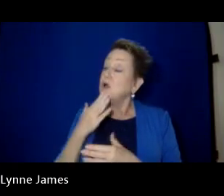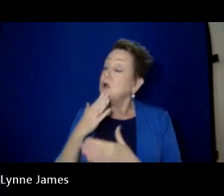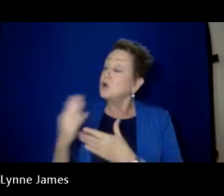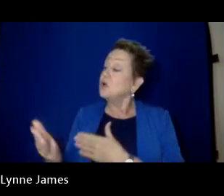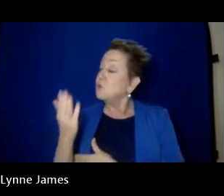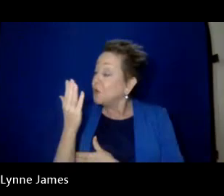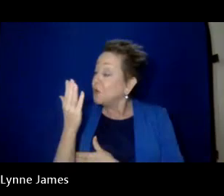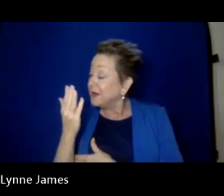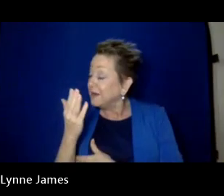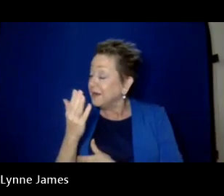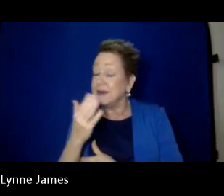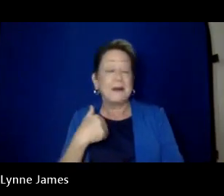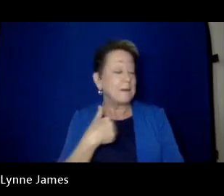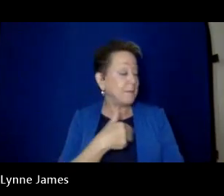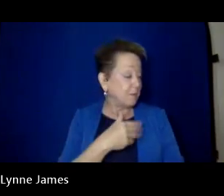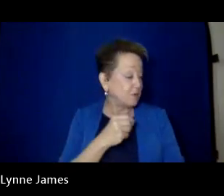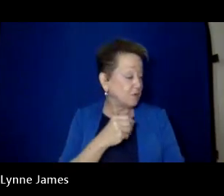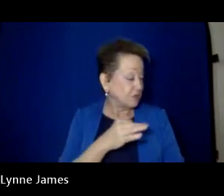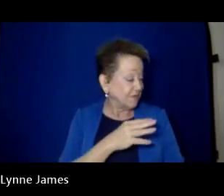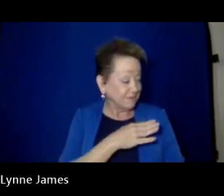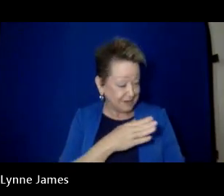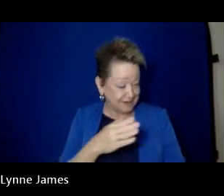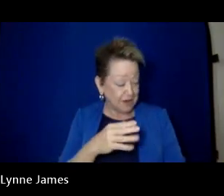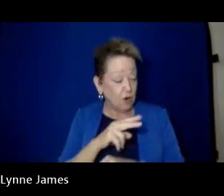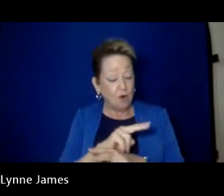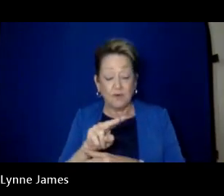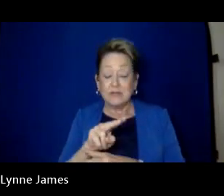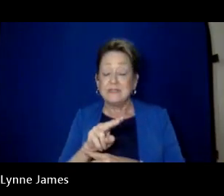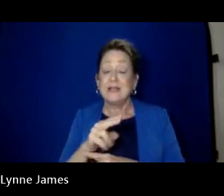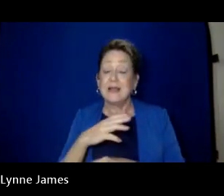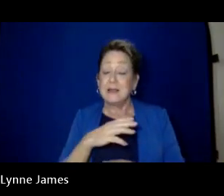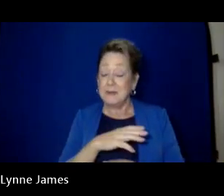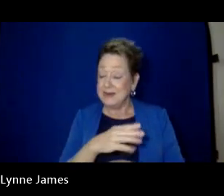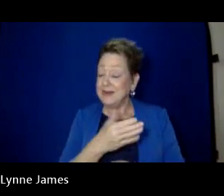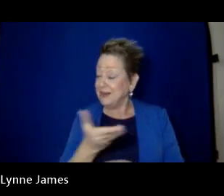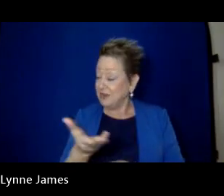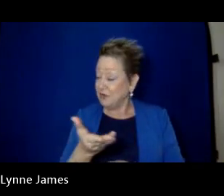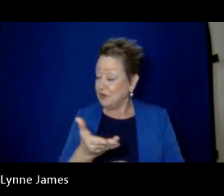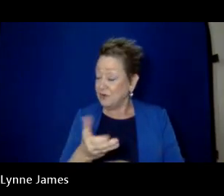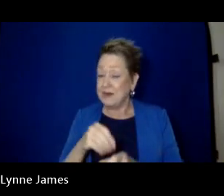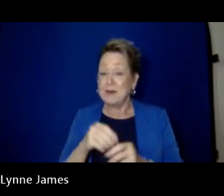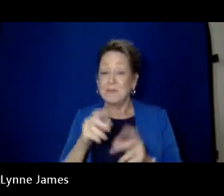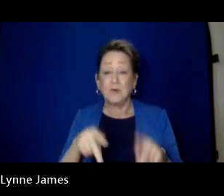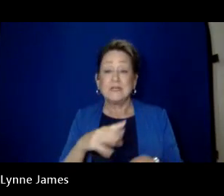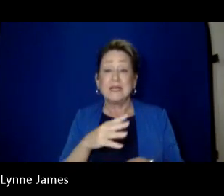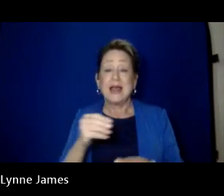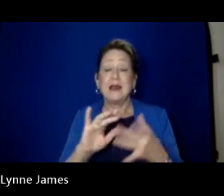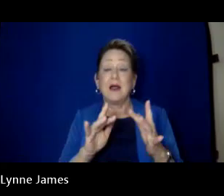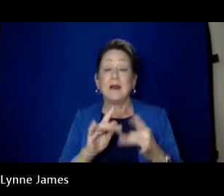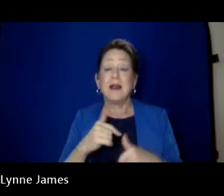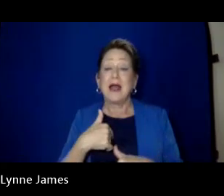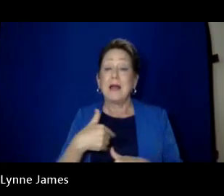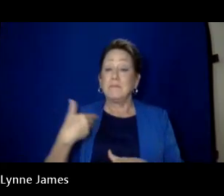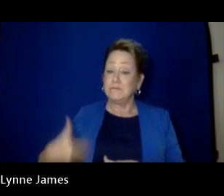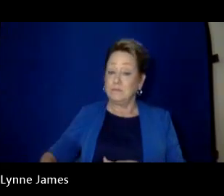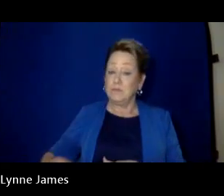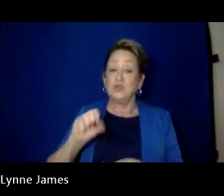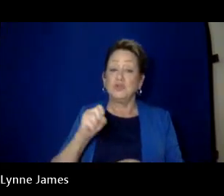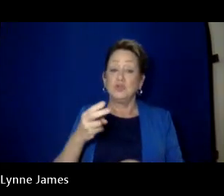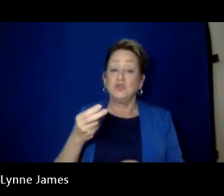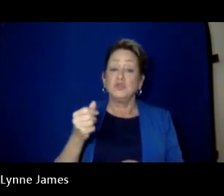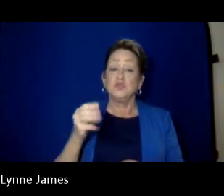Good morning, Madam Chairwoman, members of the Performance Oversight Committee, other board members, and those attending in person and online. I'm Sean McGurran. I'm